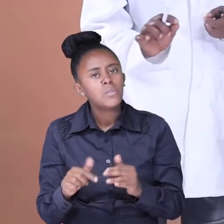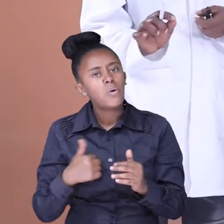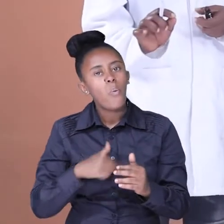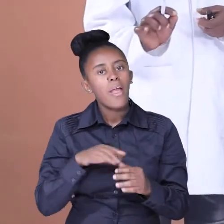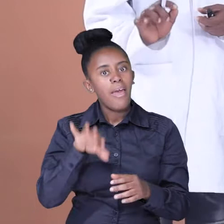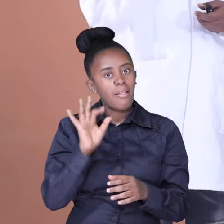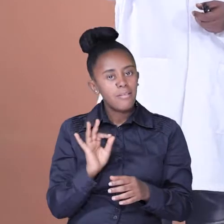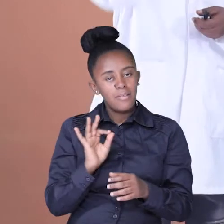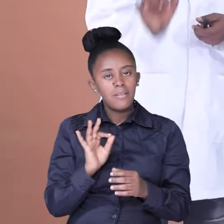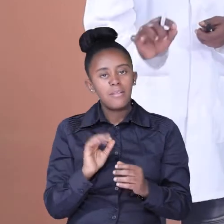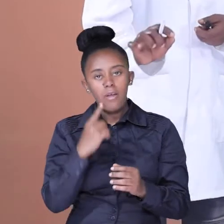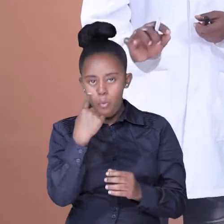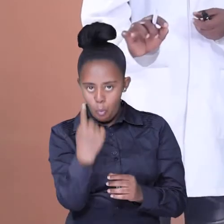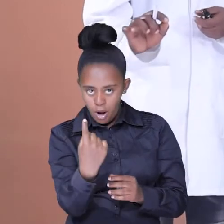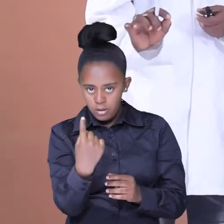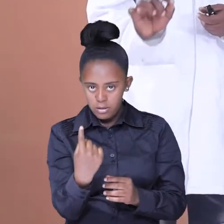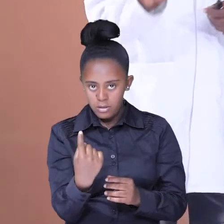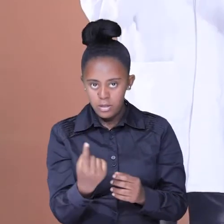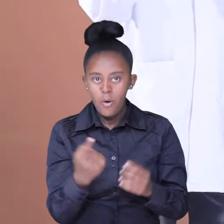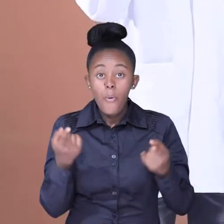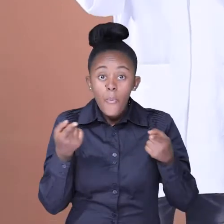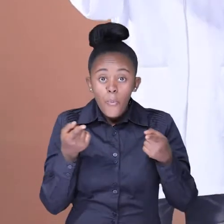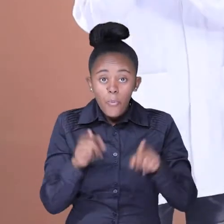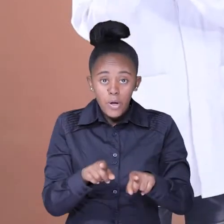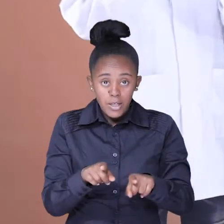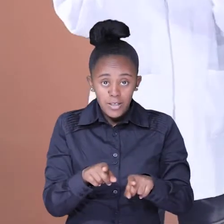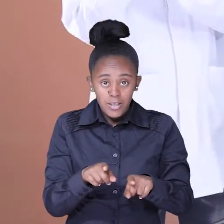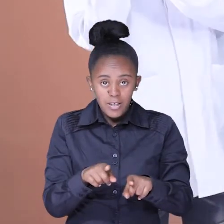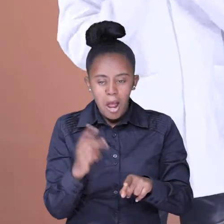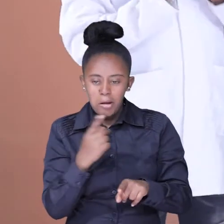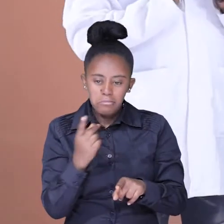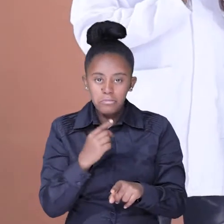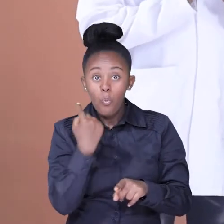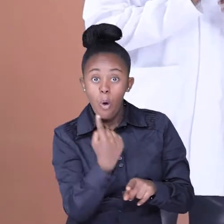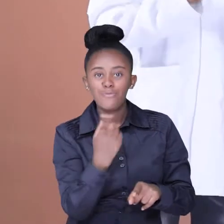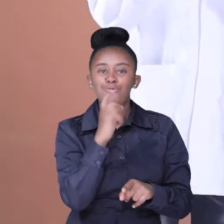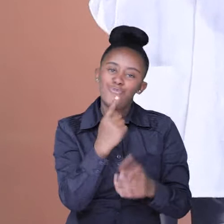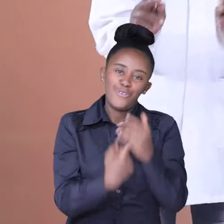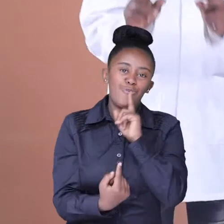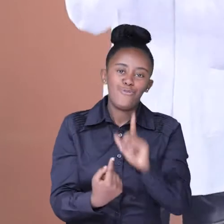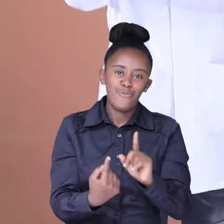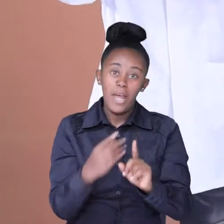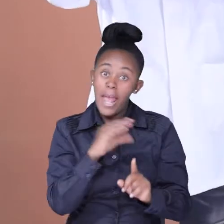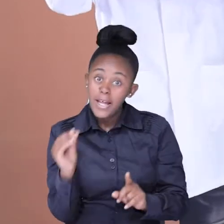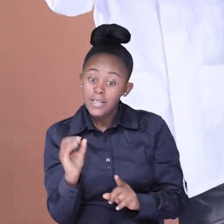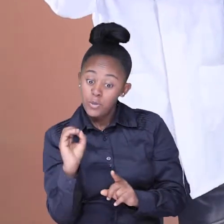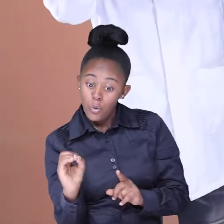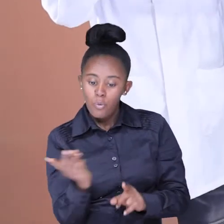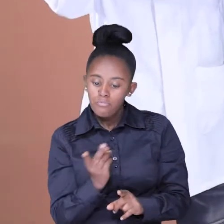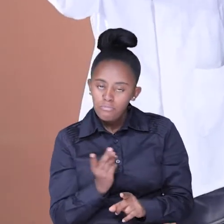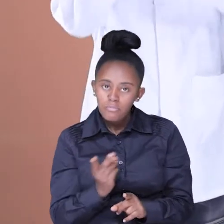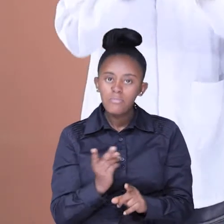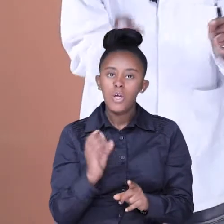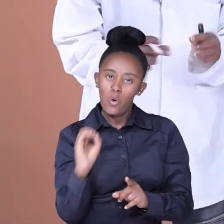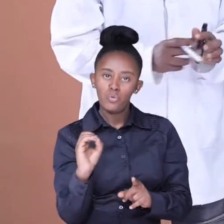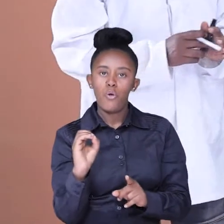get 1 when one of them is 1 and 0 when both input